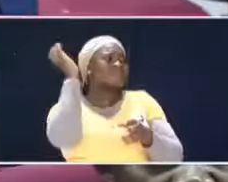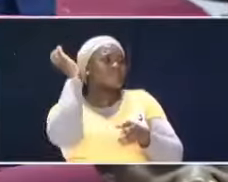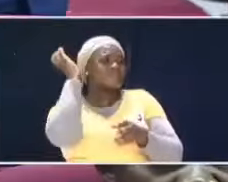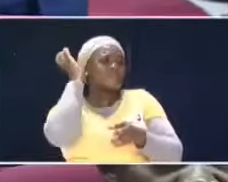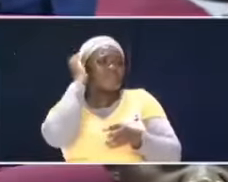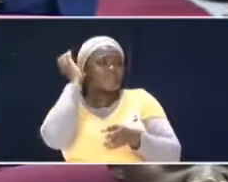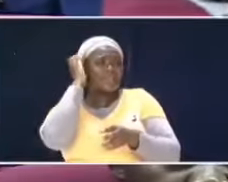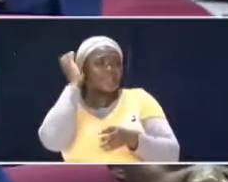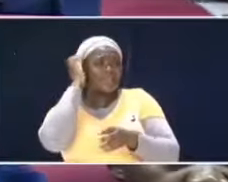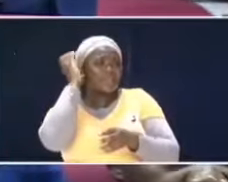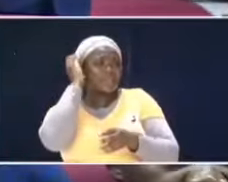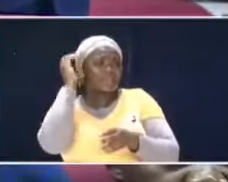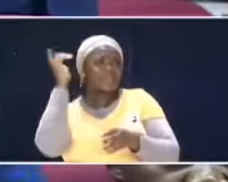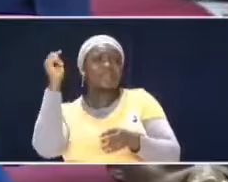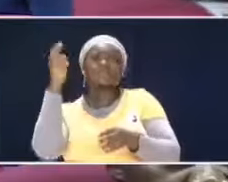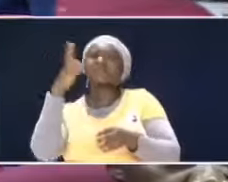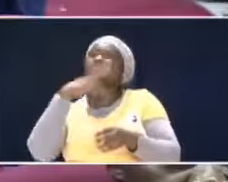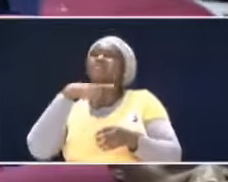Shego,